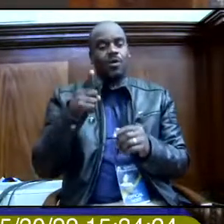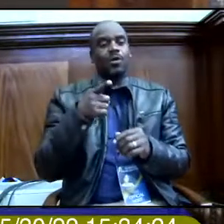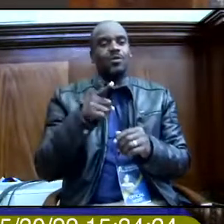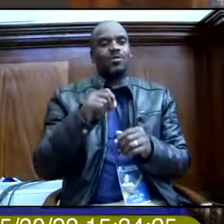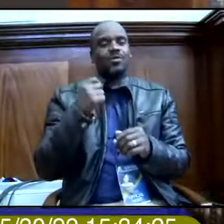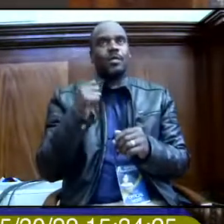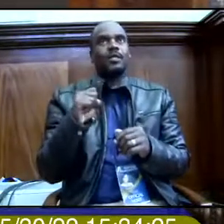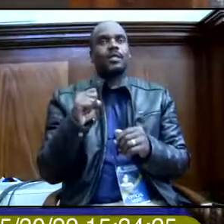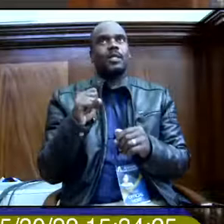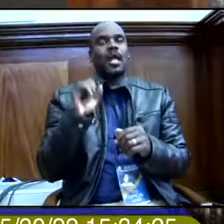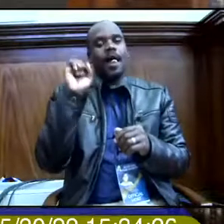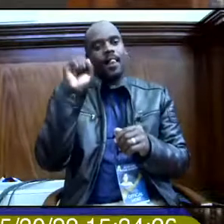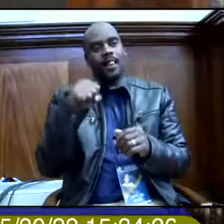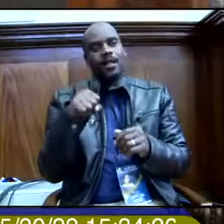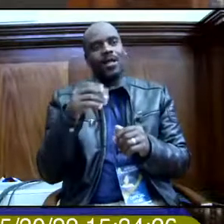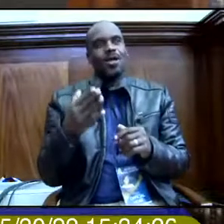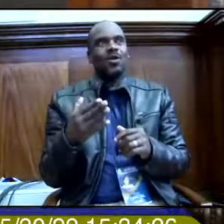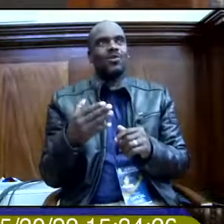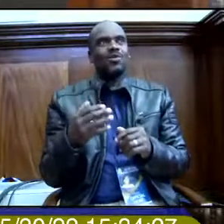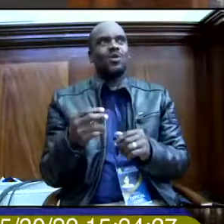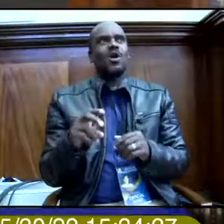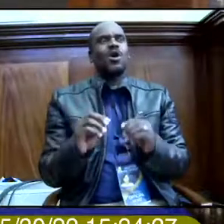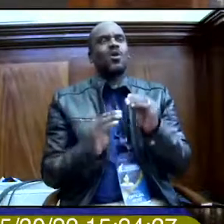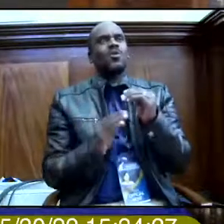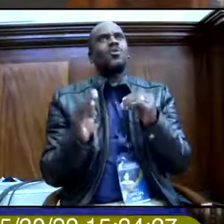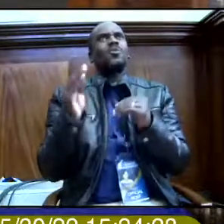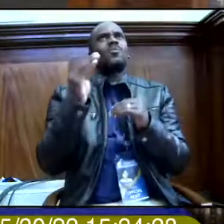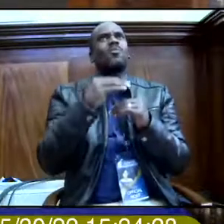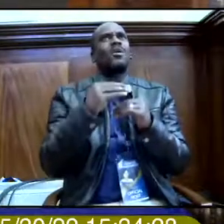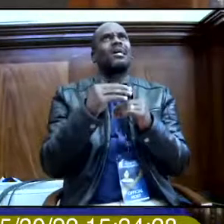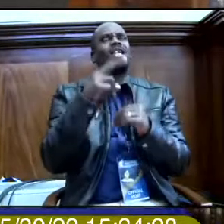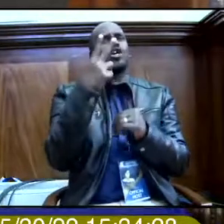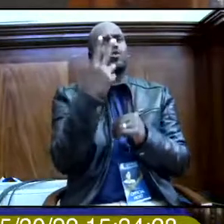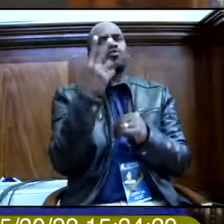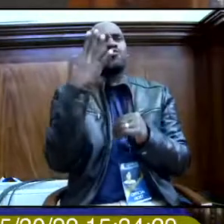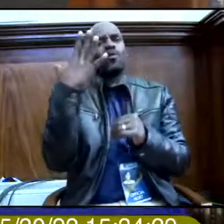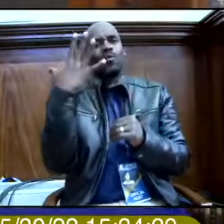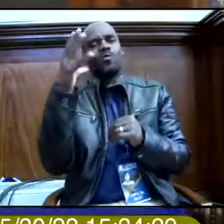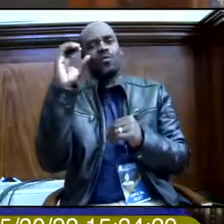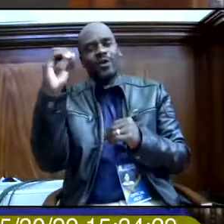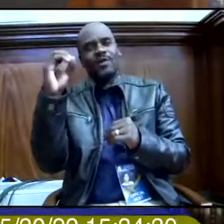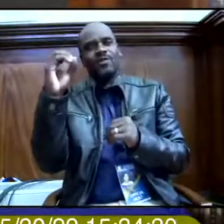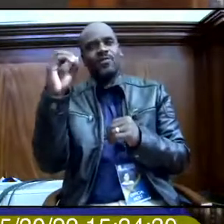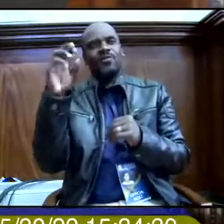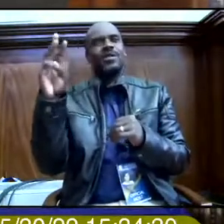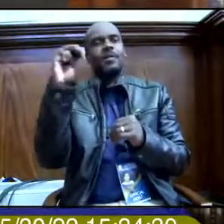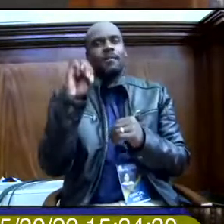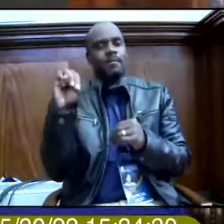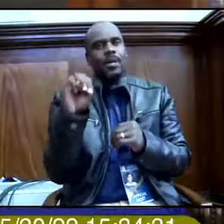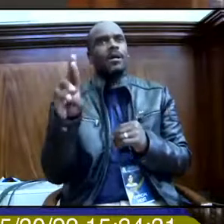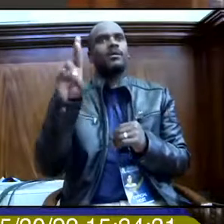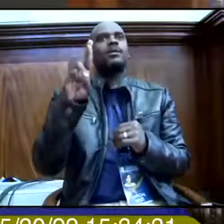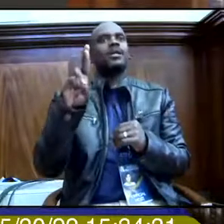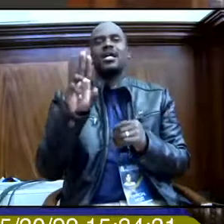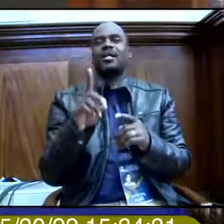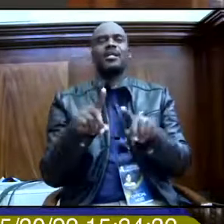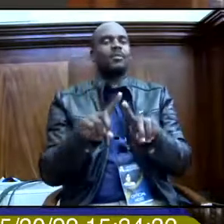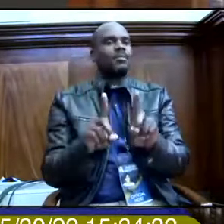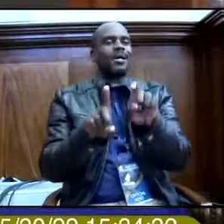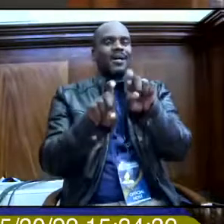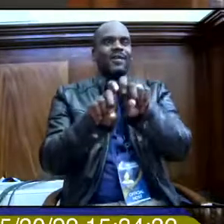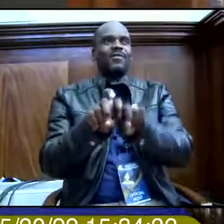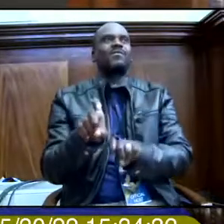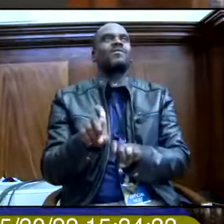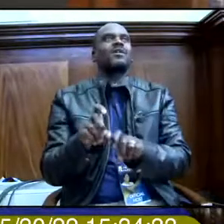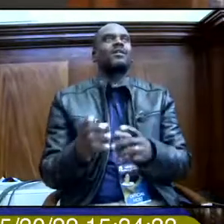privatize but spend more than 250 billion to build a failing white elephant complex in